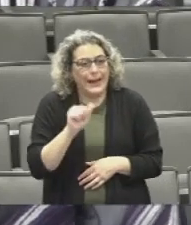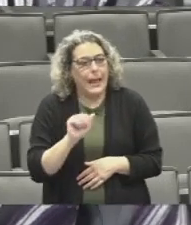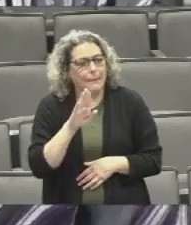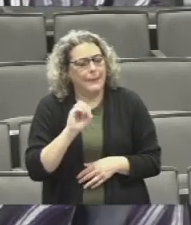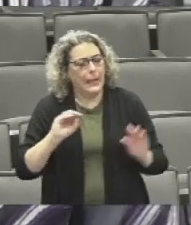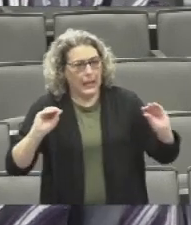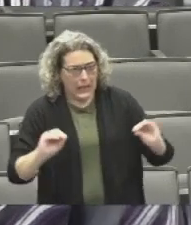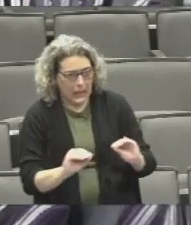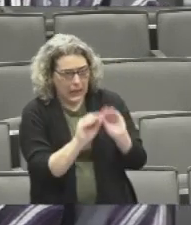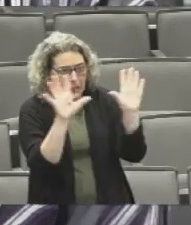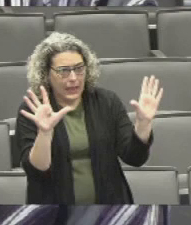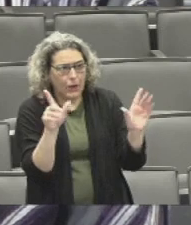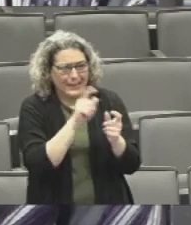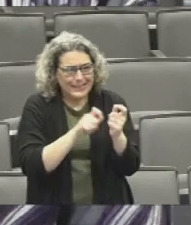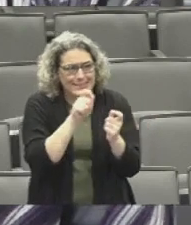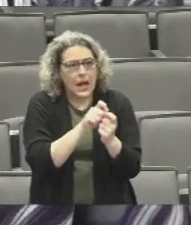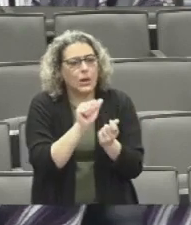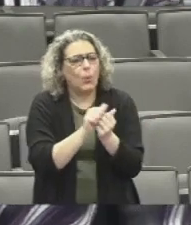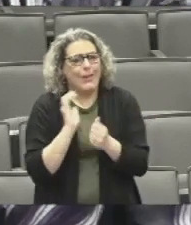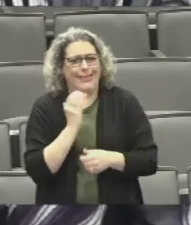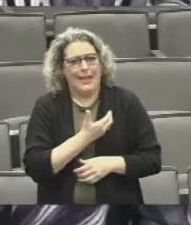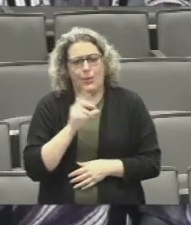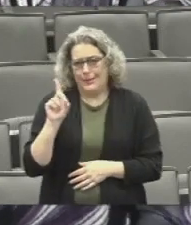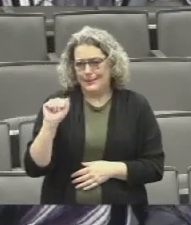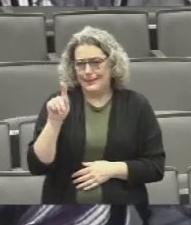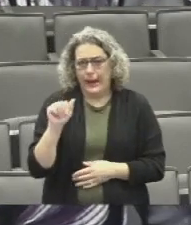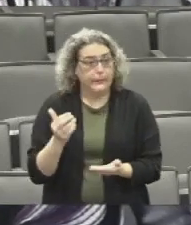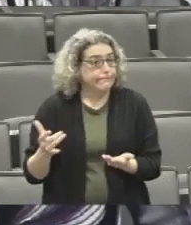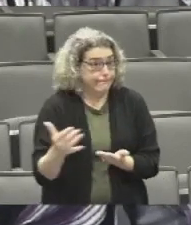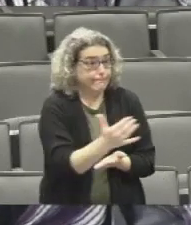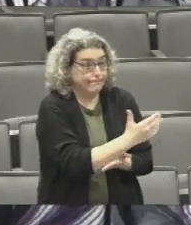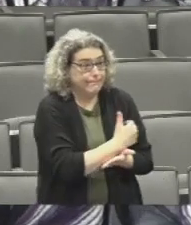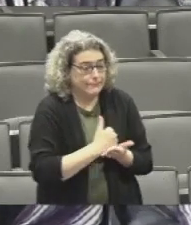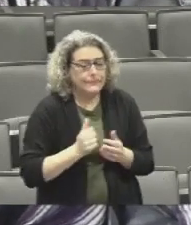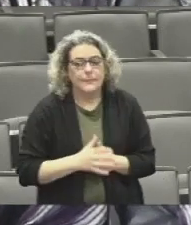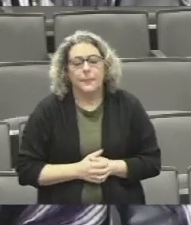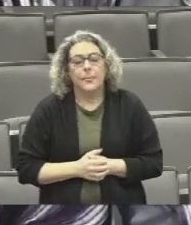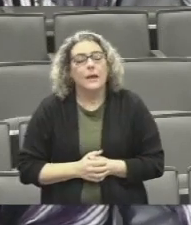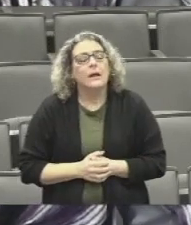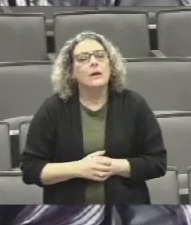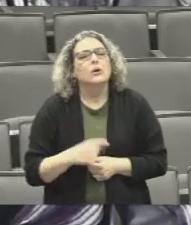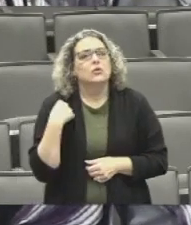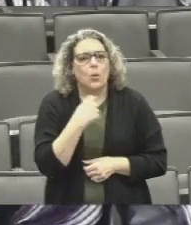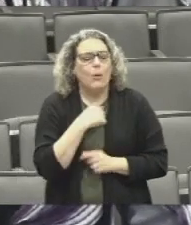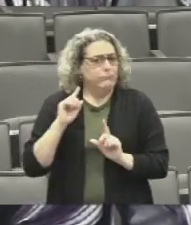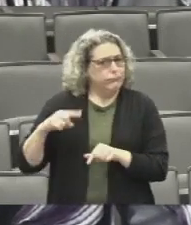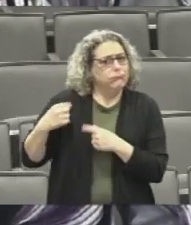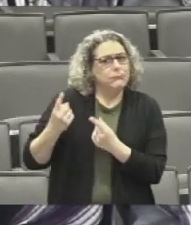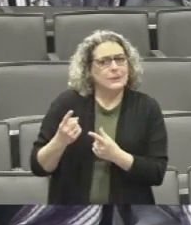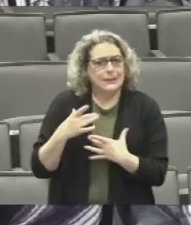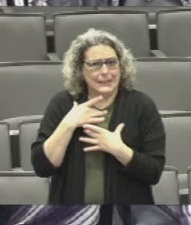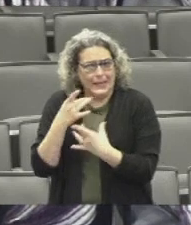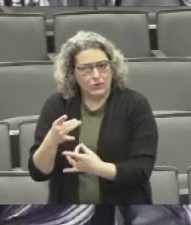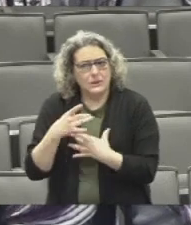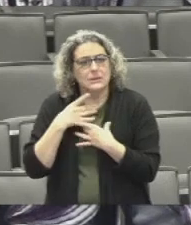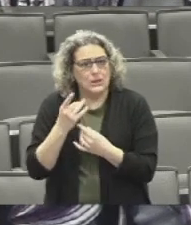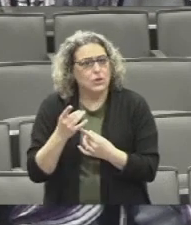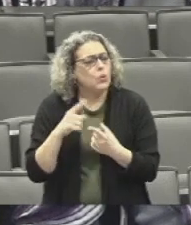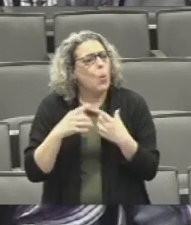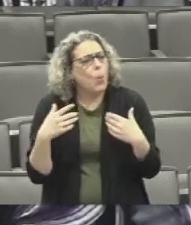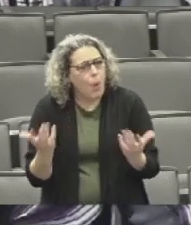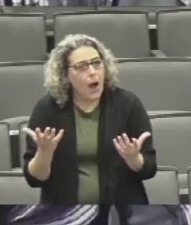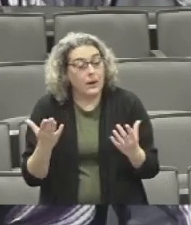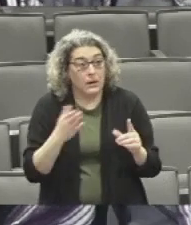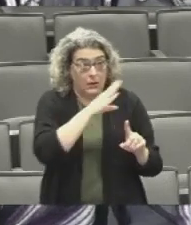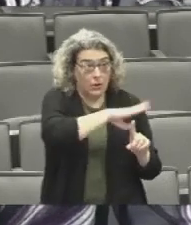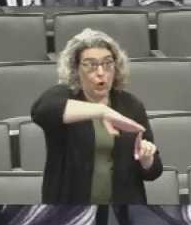with what our data shows. As you have heard, we are very interested, and that was kind of flattening the curve so we are